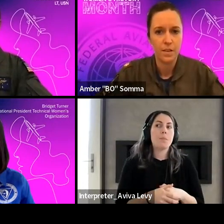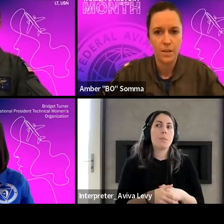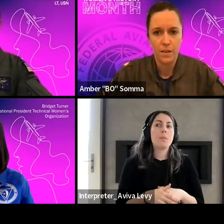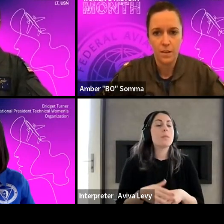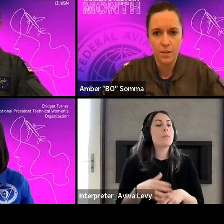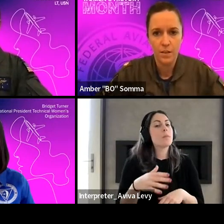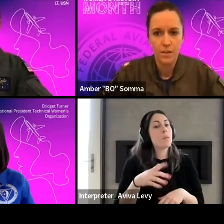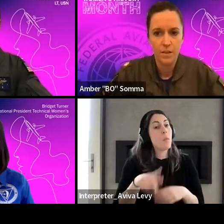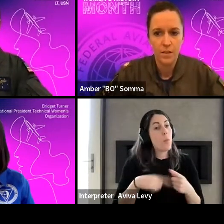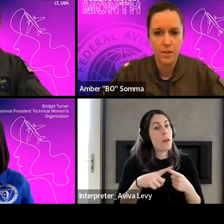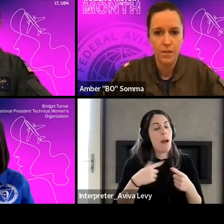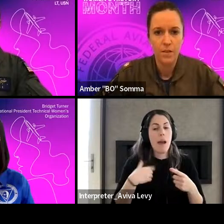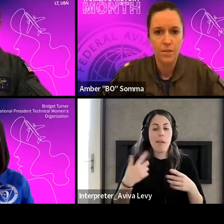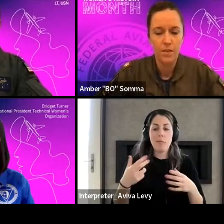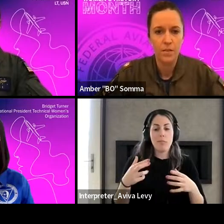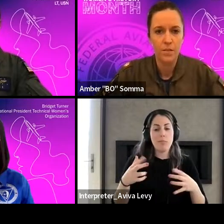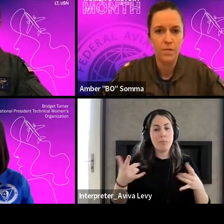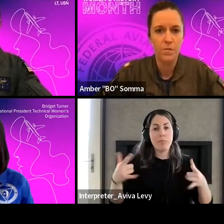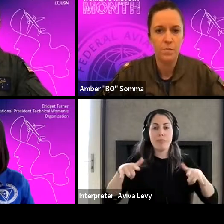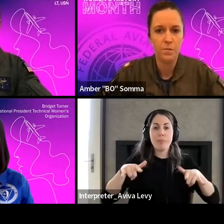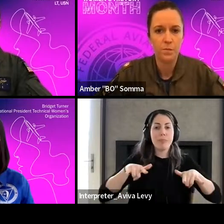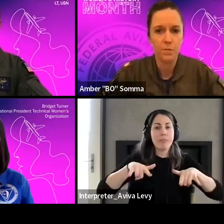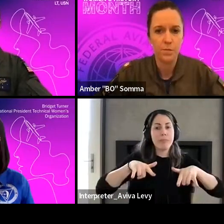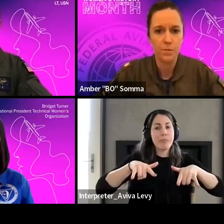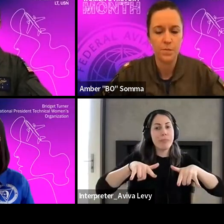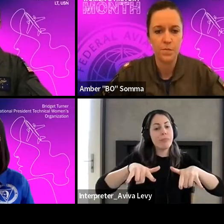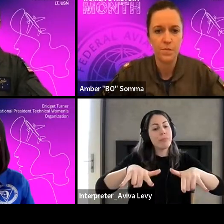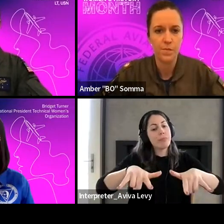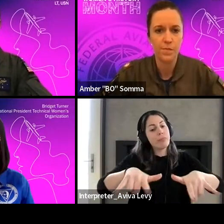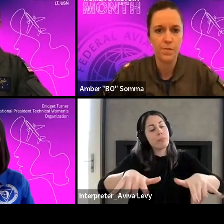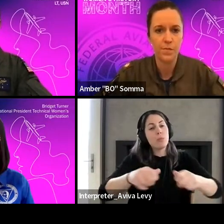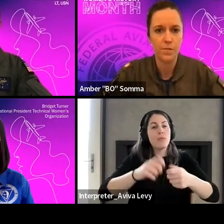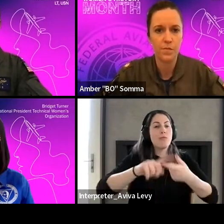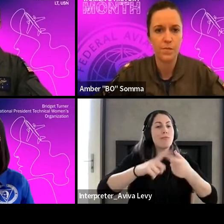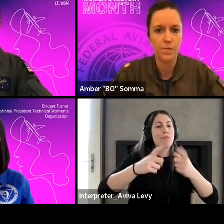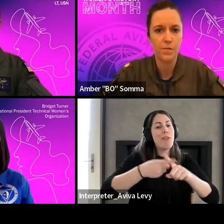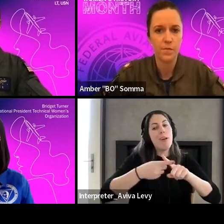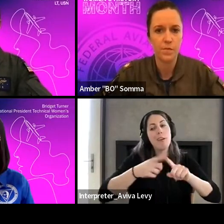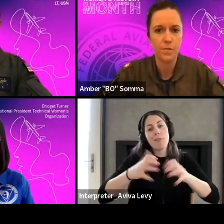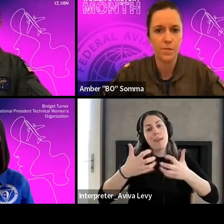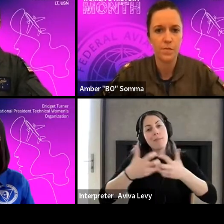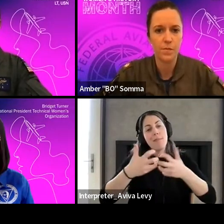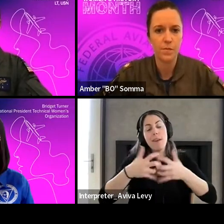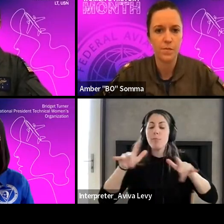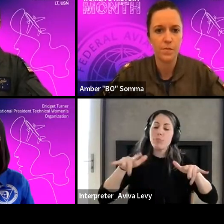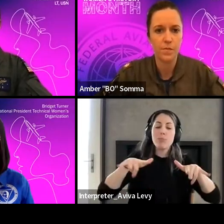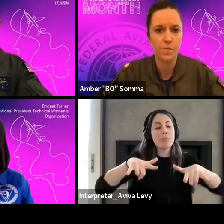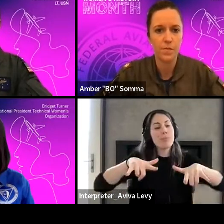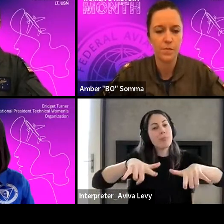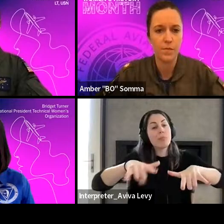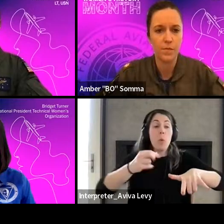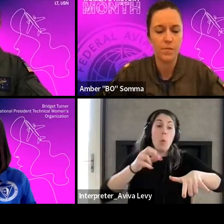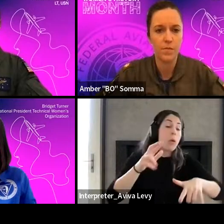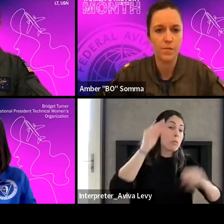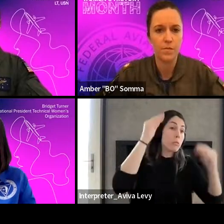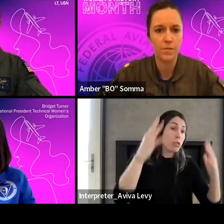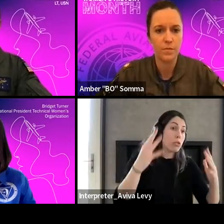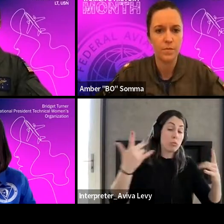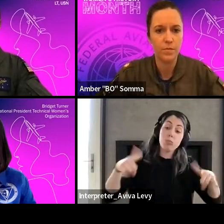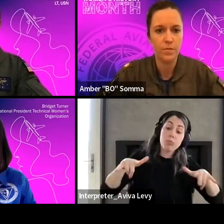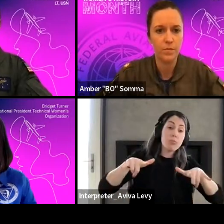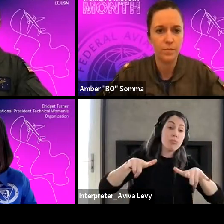I've flown with my friends or classmates, and for the most part, instructors as well,